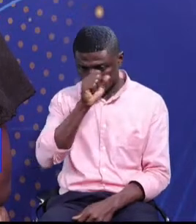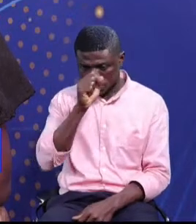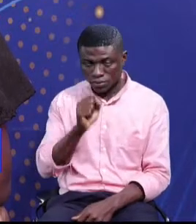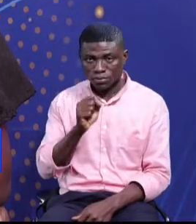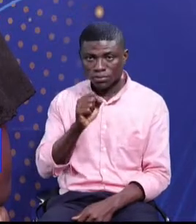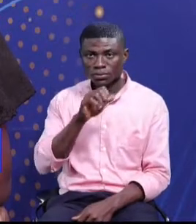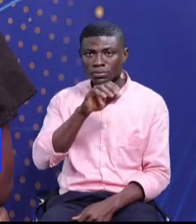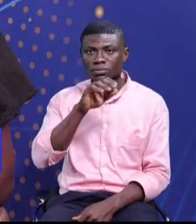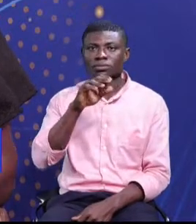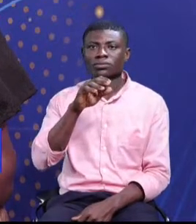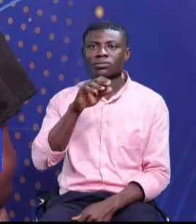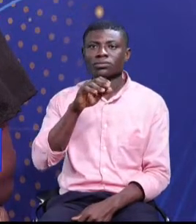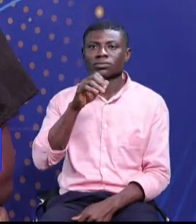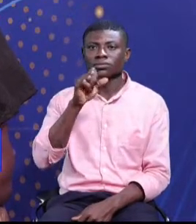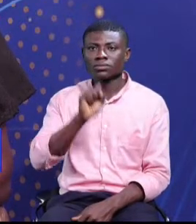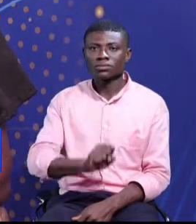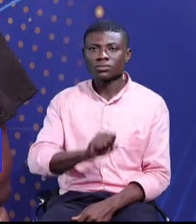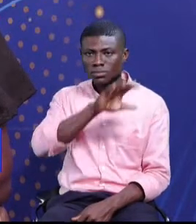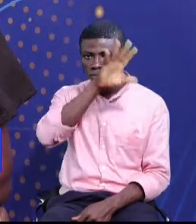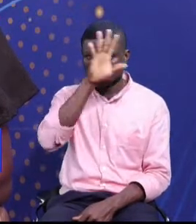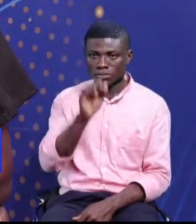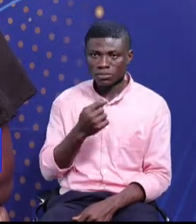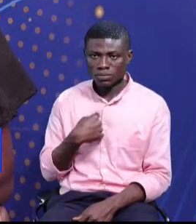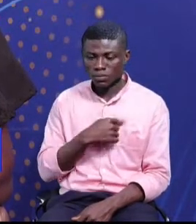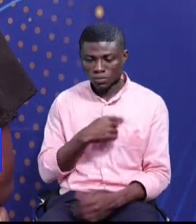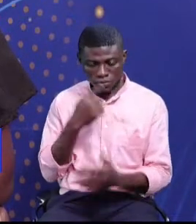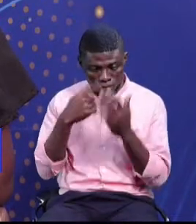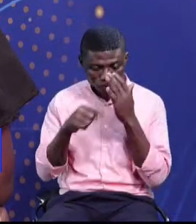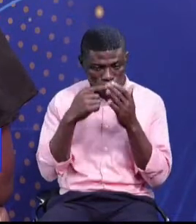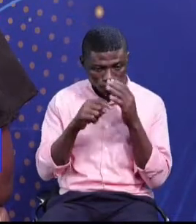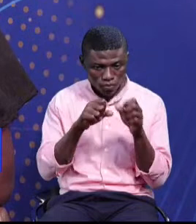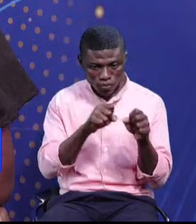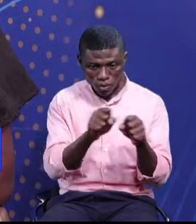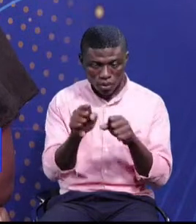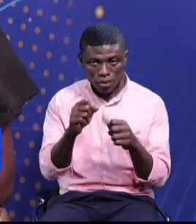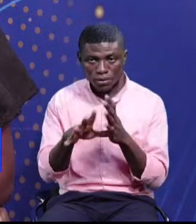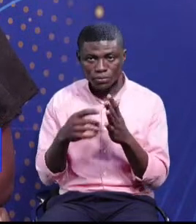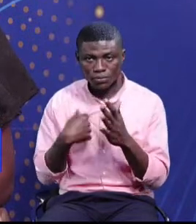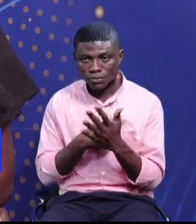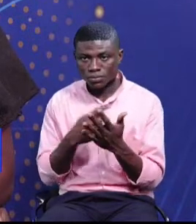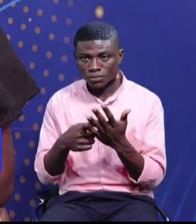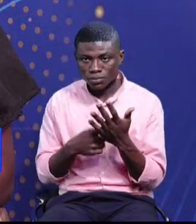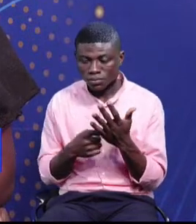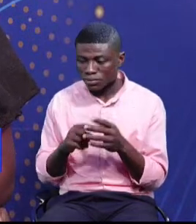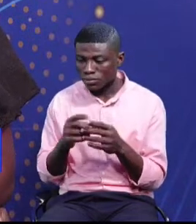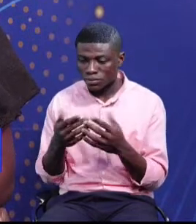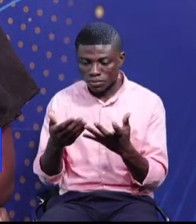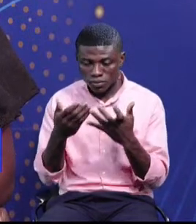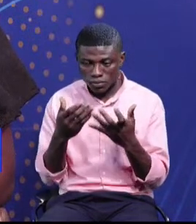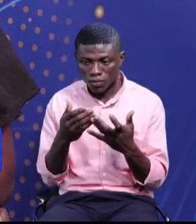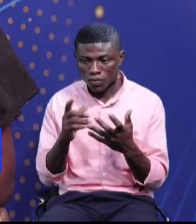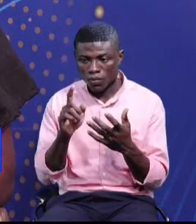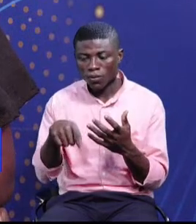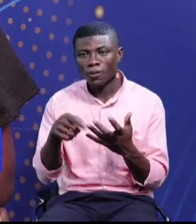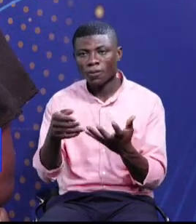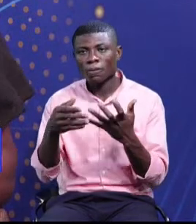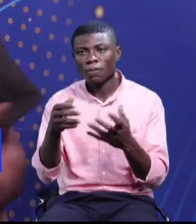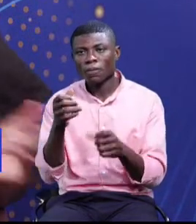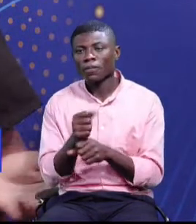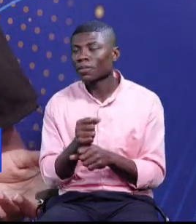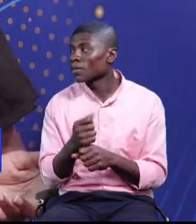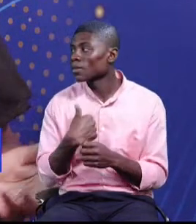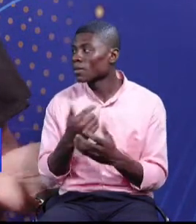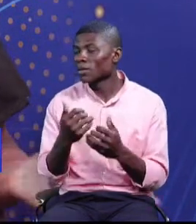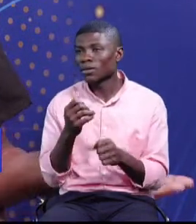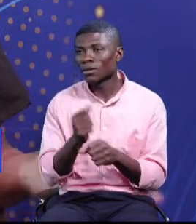was coming into Ghana, and we were doing their initial market strategy with them and everything. And they wanted to get, I guess